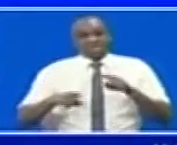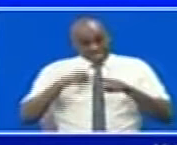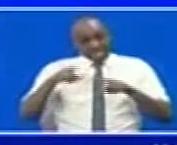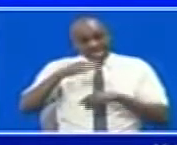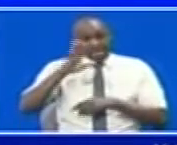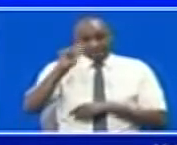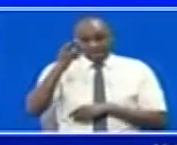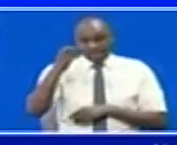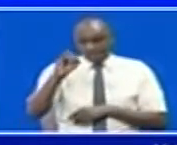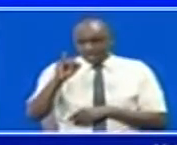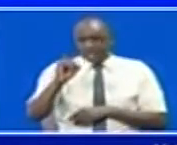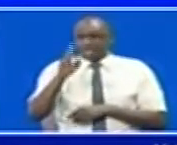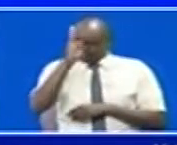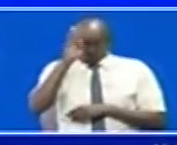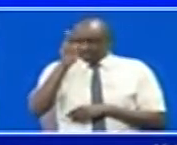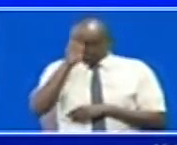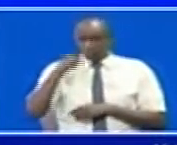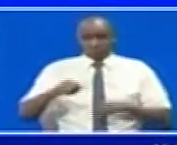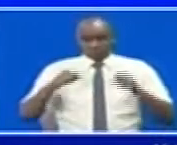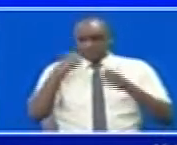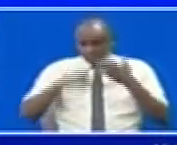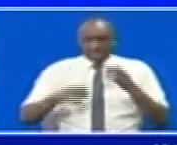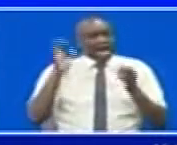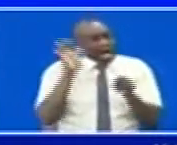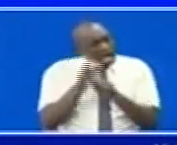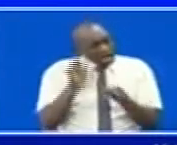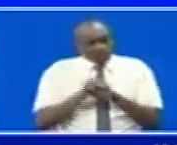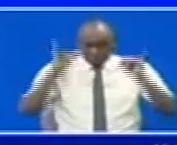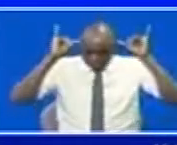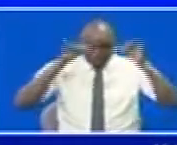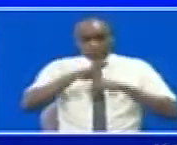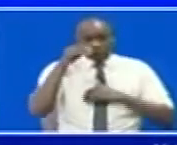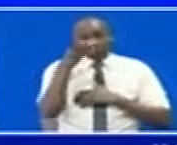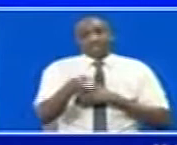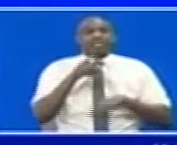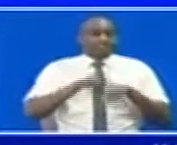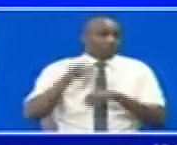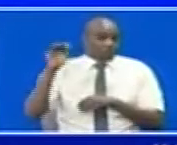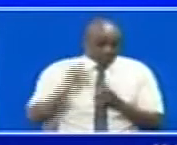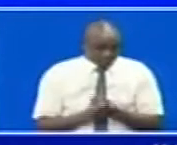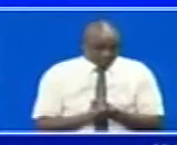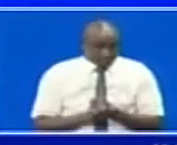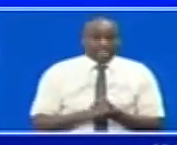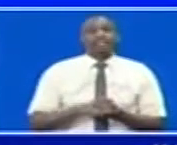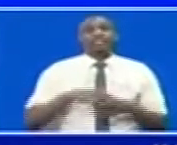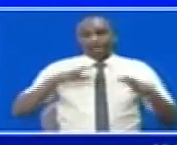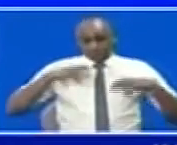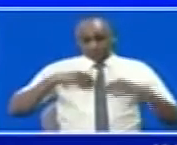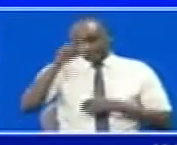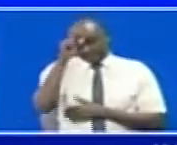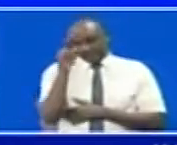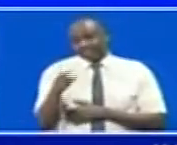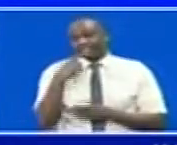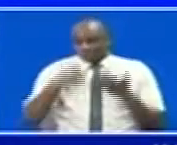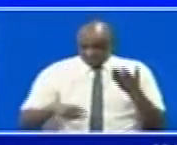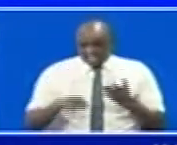area. Authorities say an unknown number of livestock was stolen during the morning raid. Samburu Governor Moses Leonard Kulal